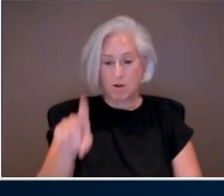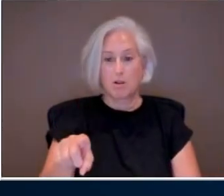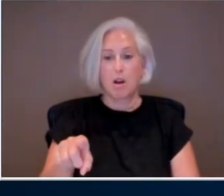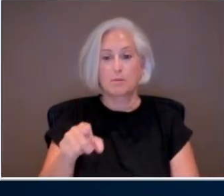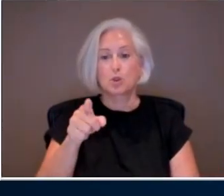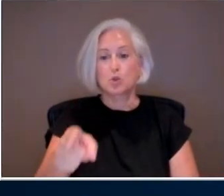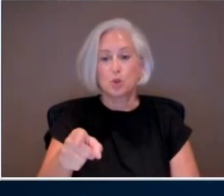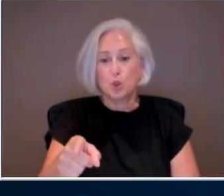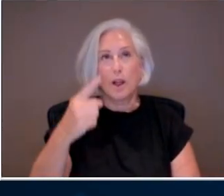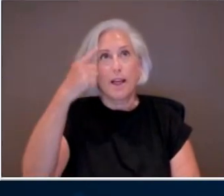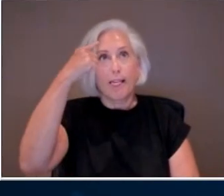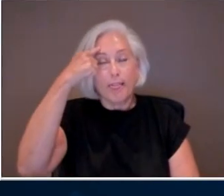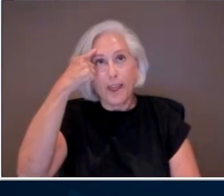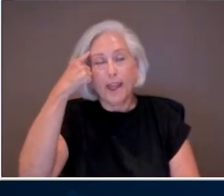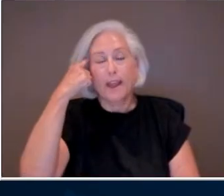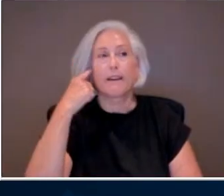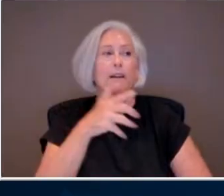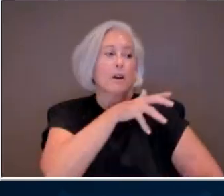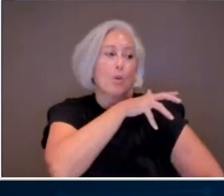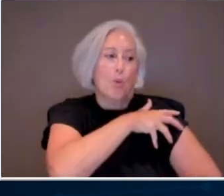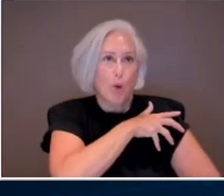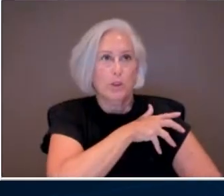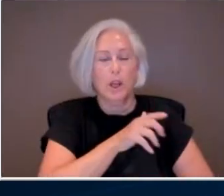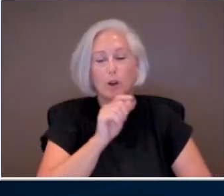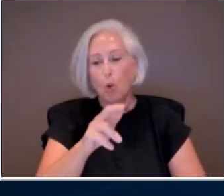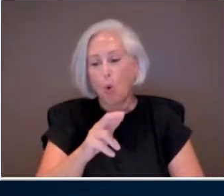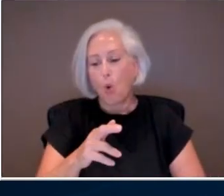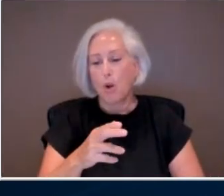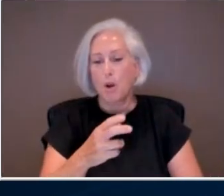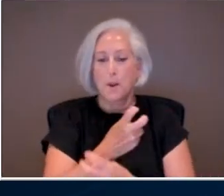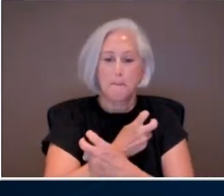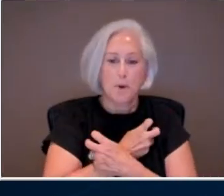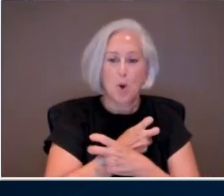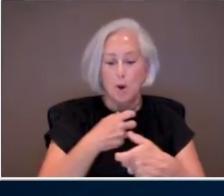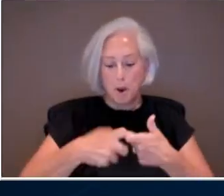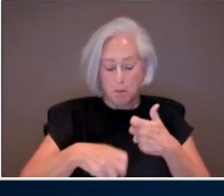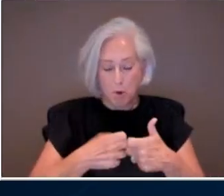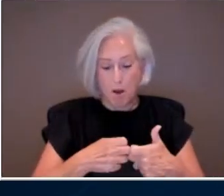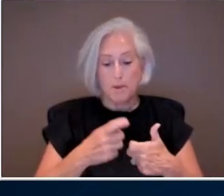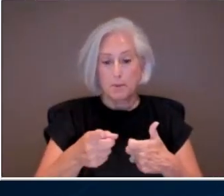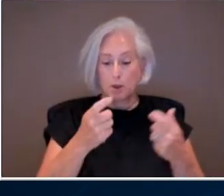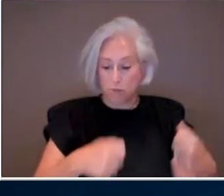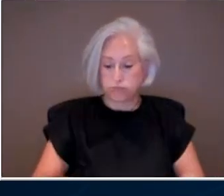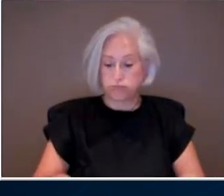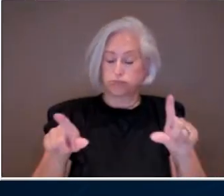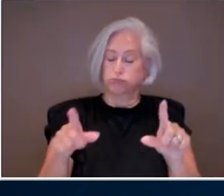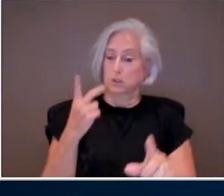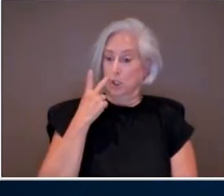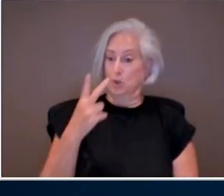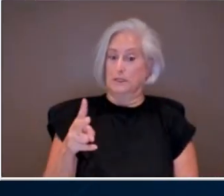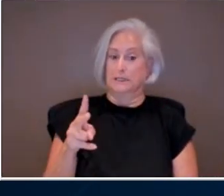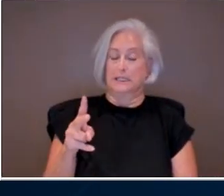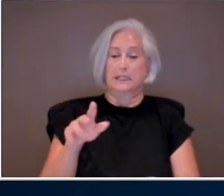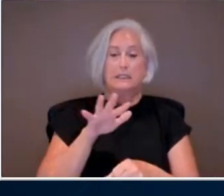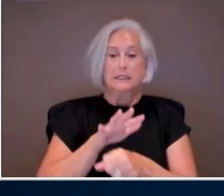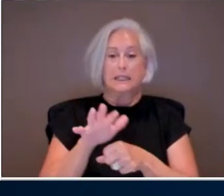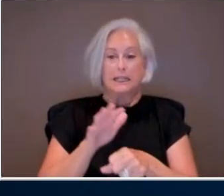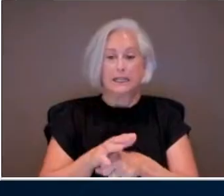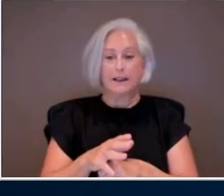or their rotator cuff, and that it turns out you see enough red flags to send them to an oncologist? How common is